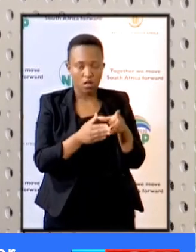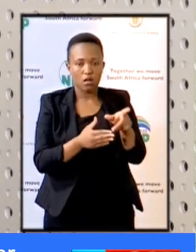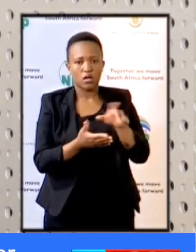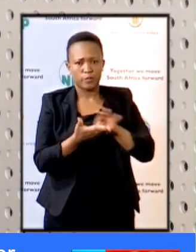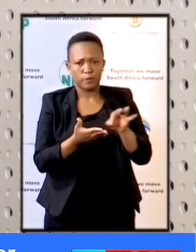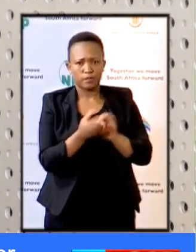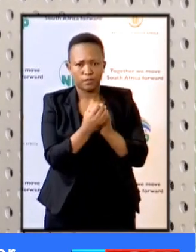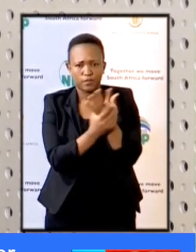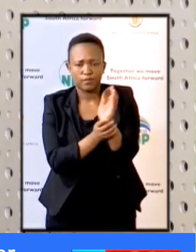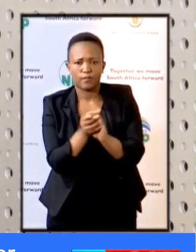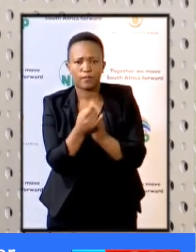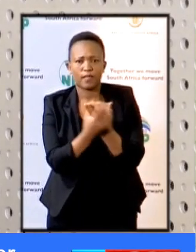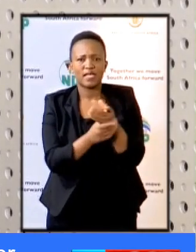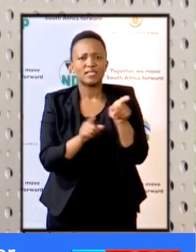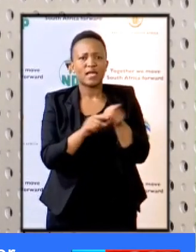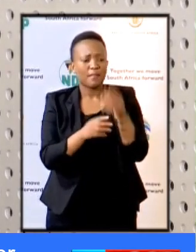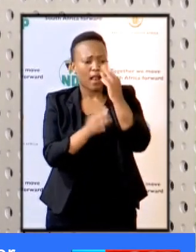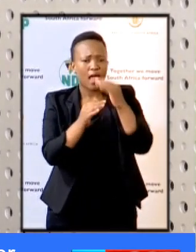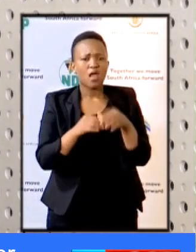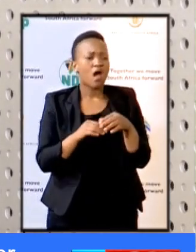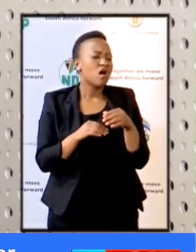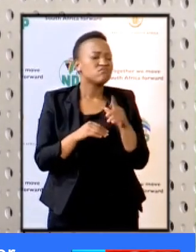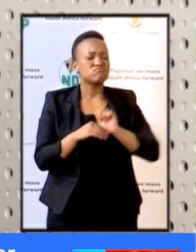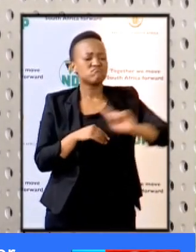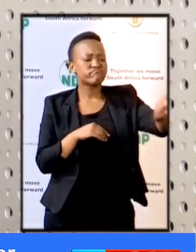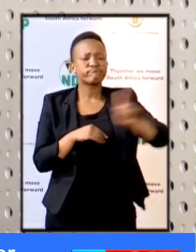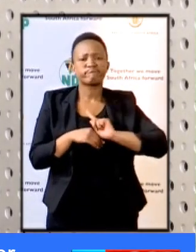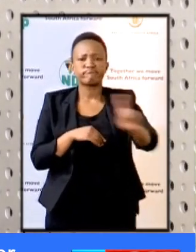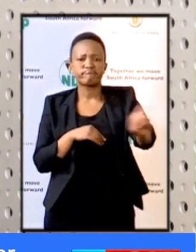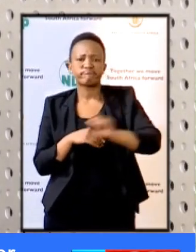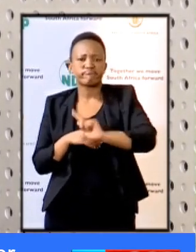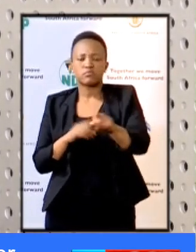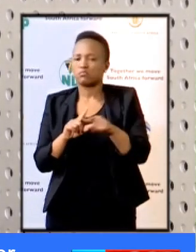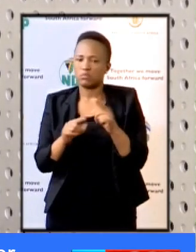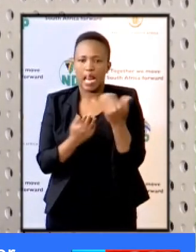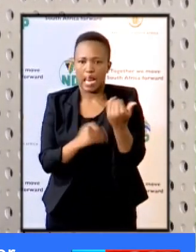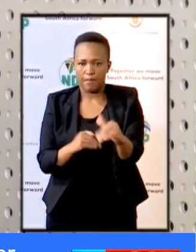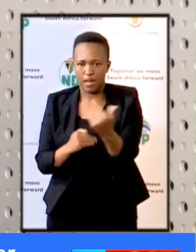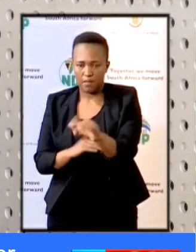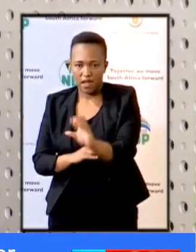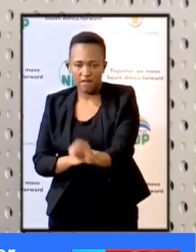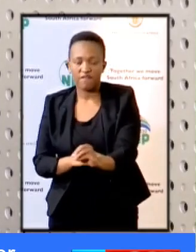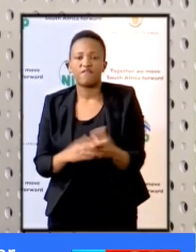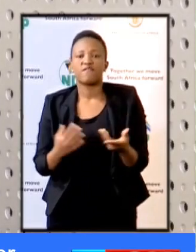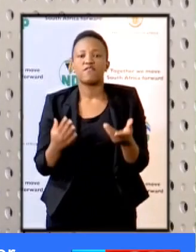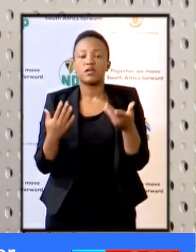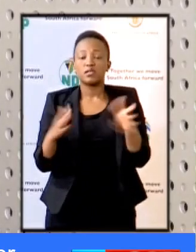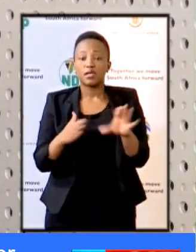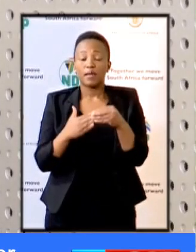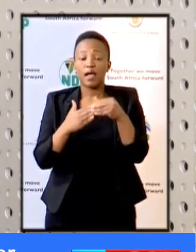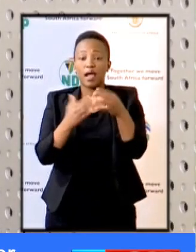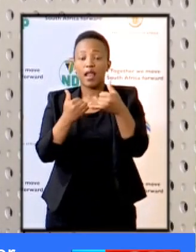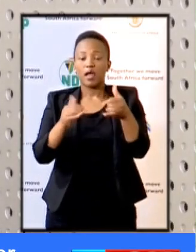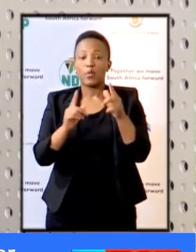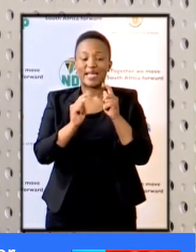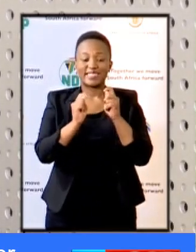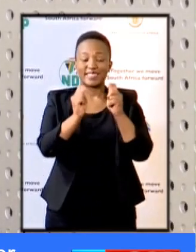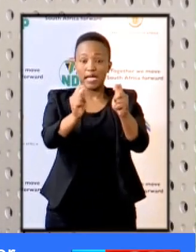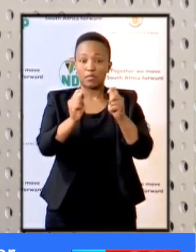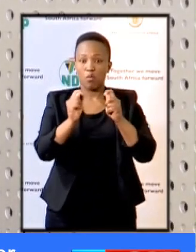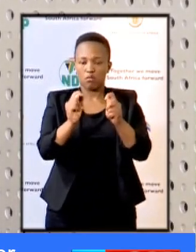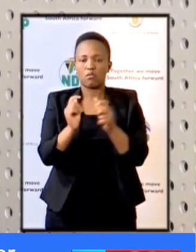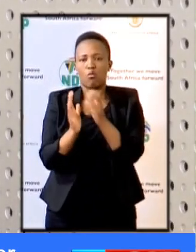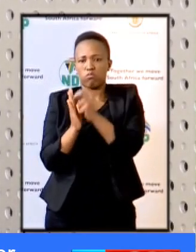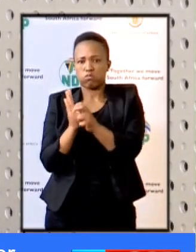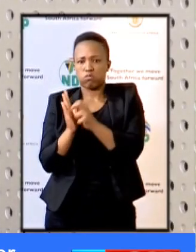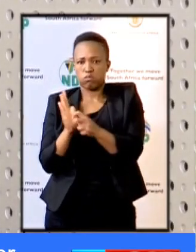limitations of movements between learners. There will be no clustering of desks. There are also guidelines around transport. We are working with the